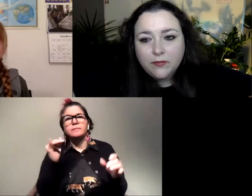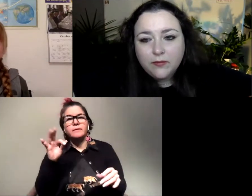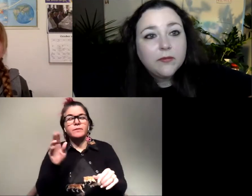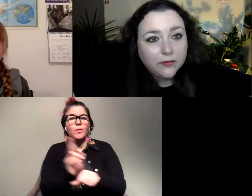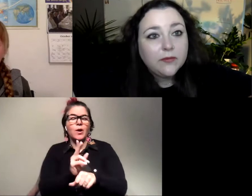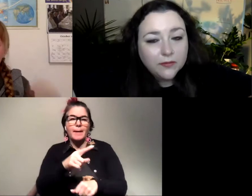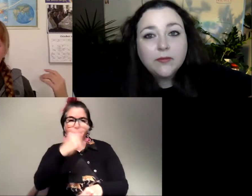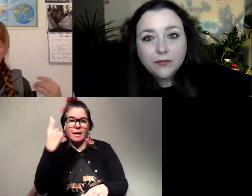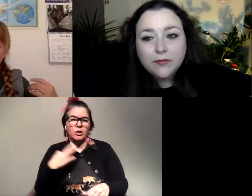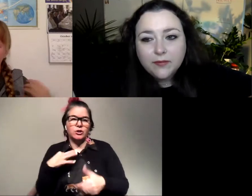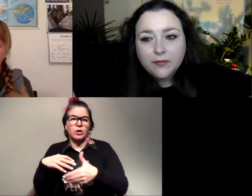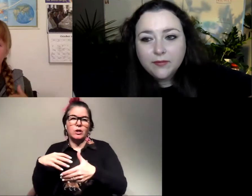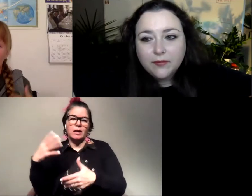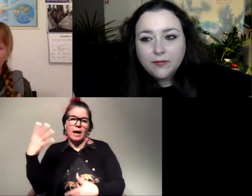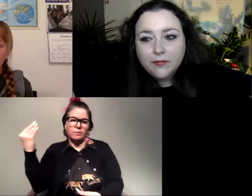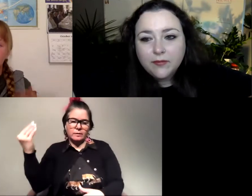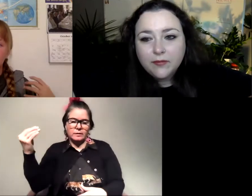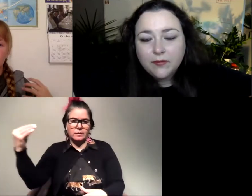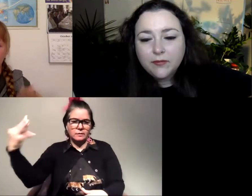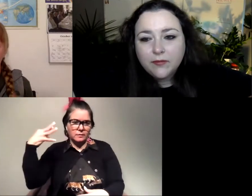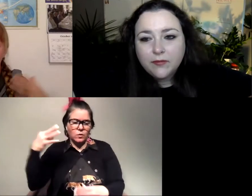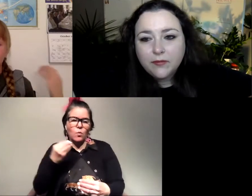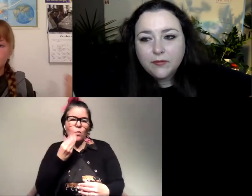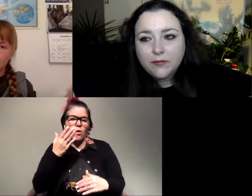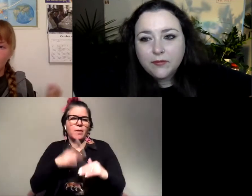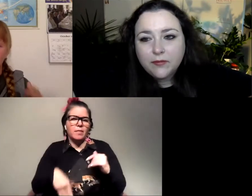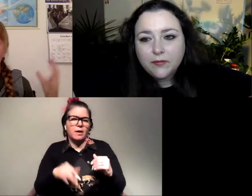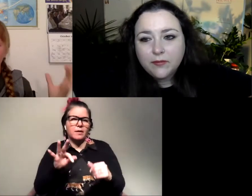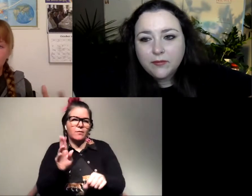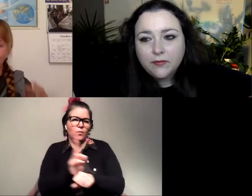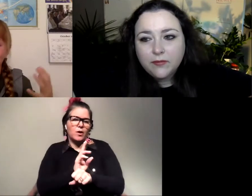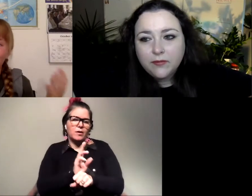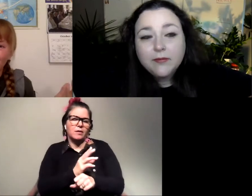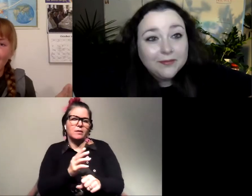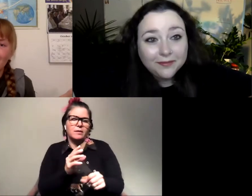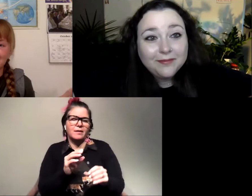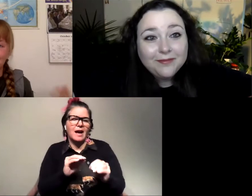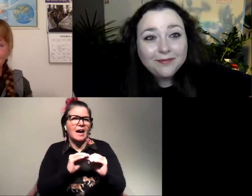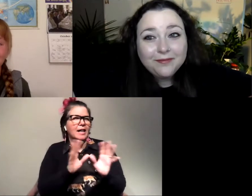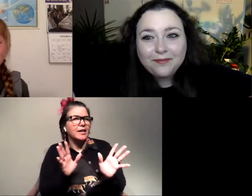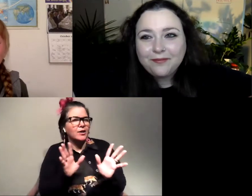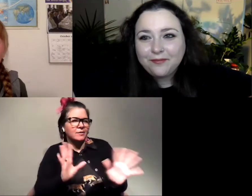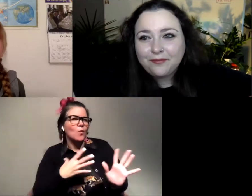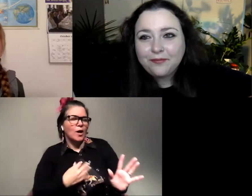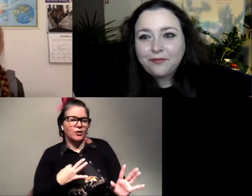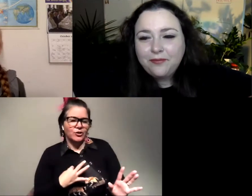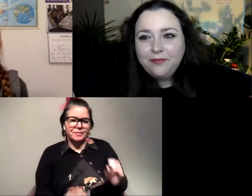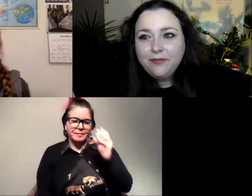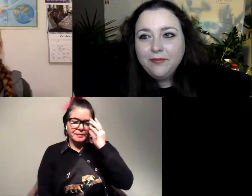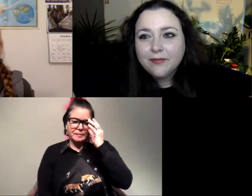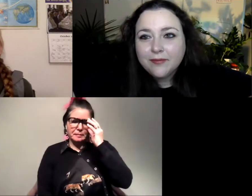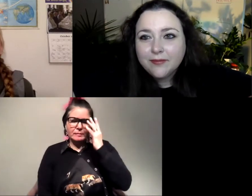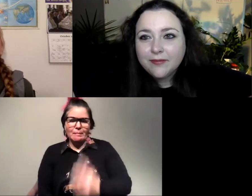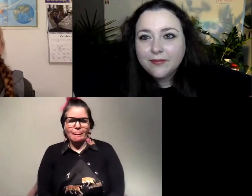shirt outside, you're gonna get warmer than if you were wearing a clear, a white shirt, you know?